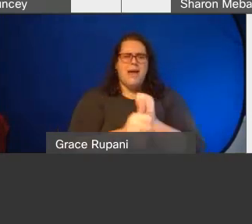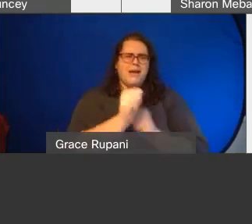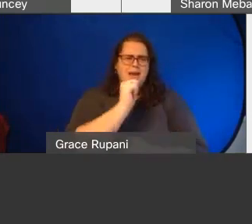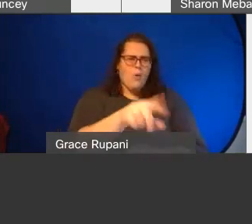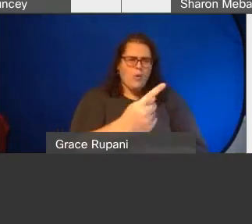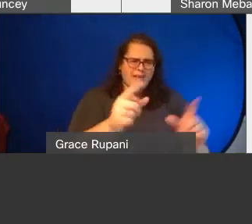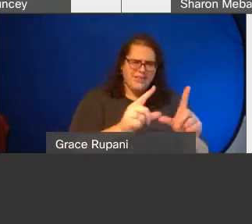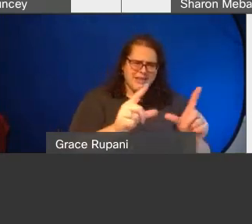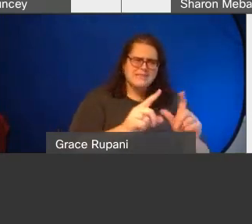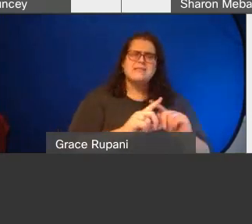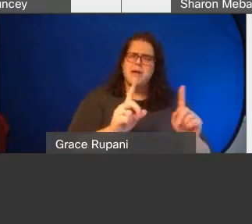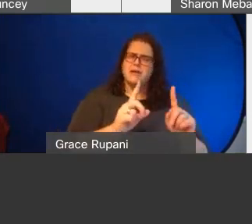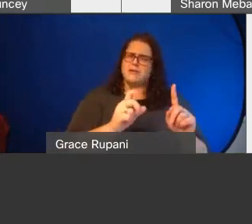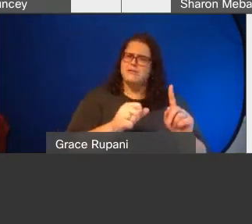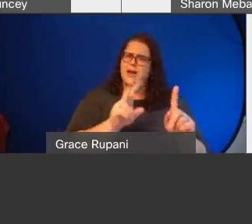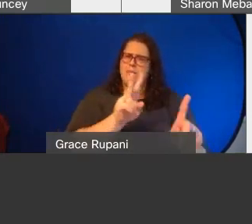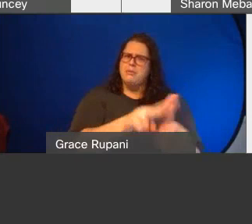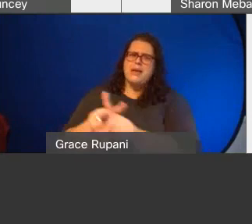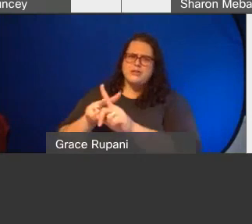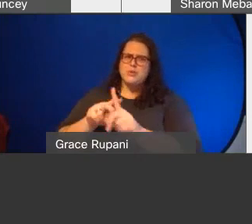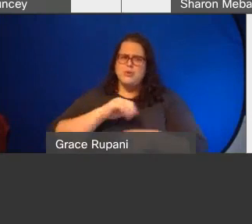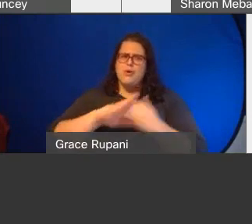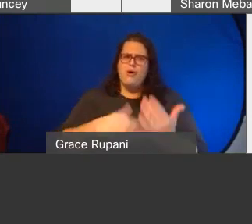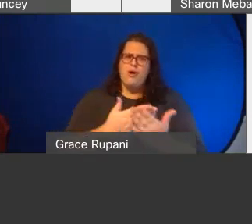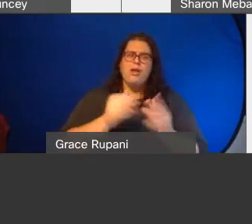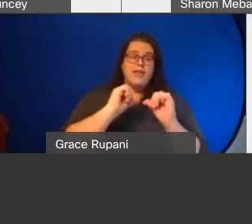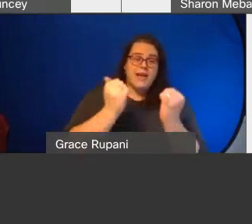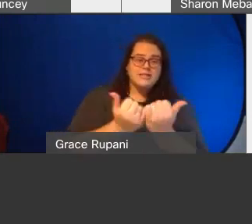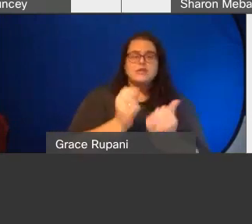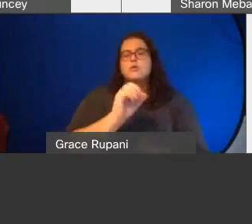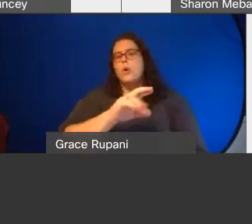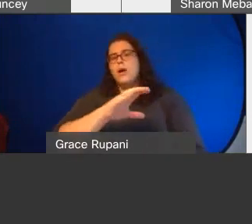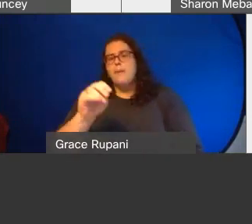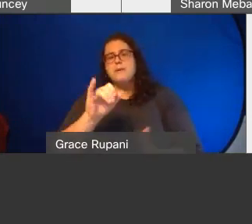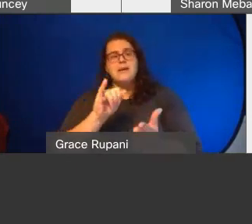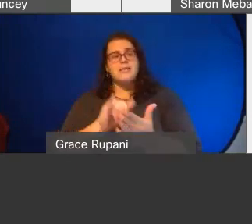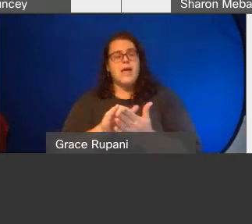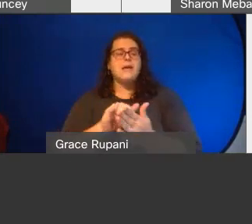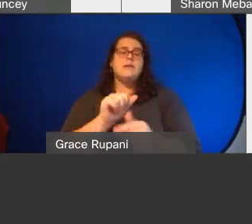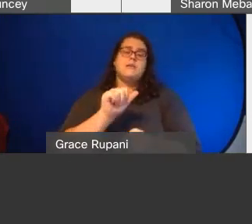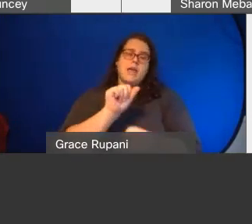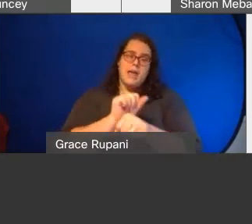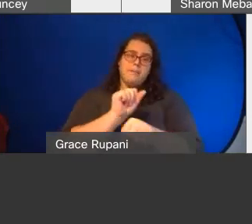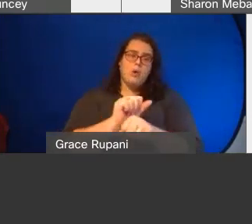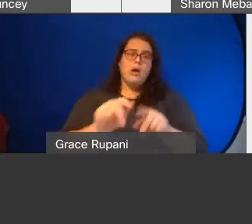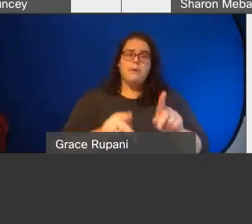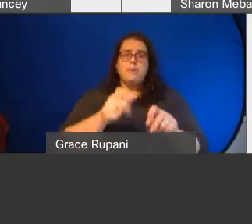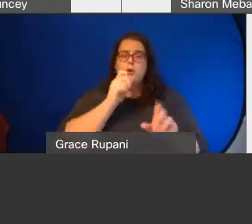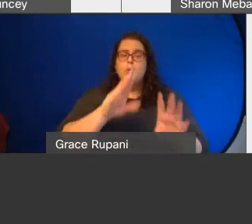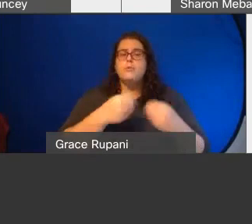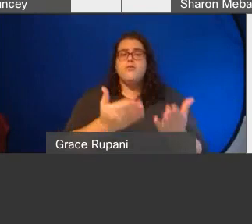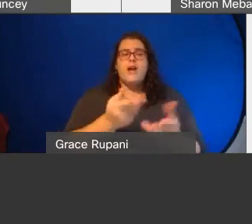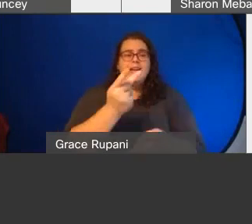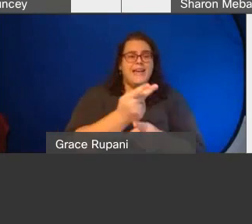to all agencies and companies that or facilities that employ people who providing care to